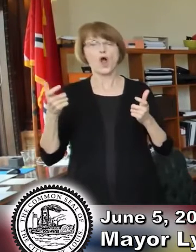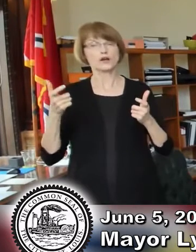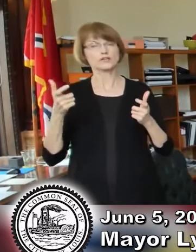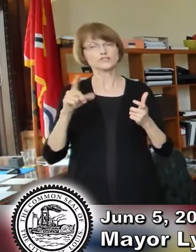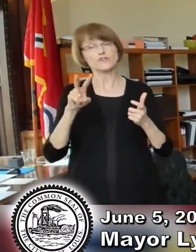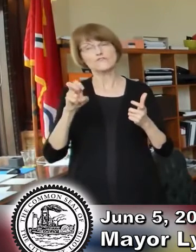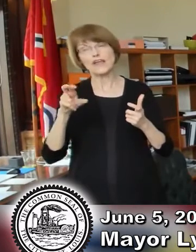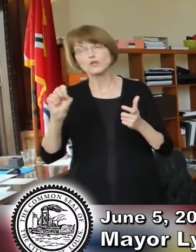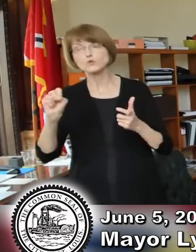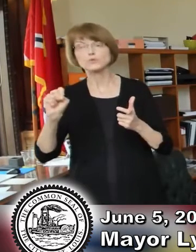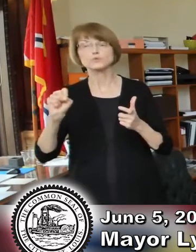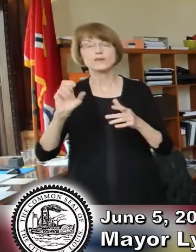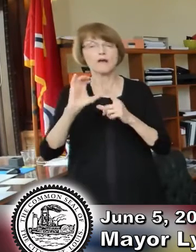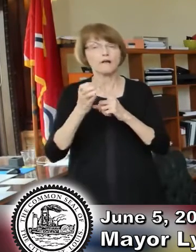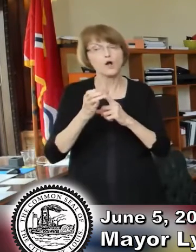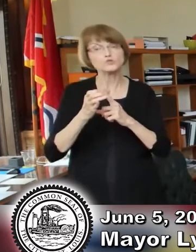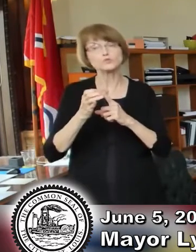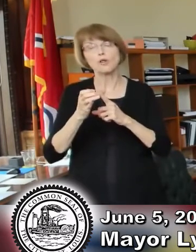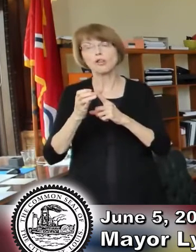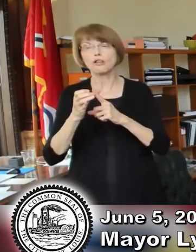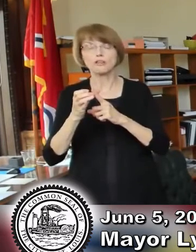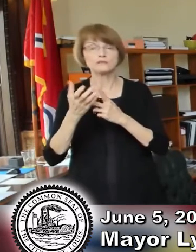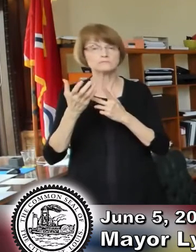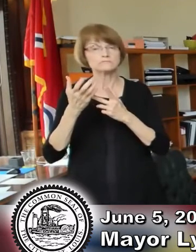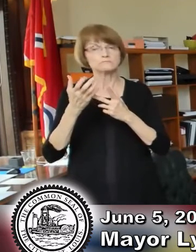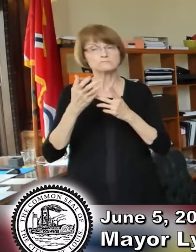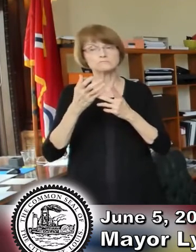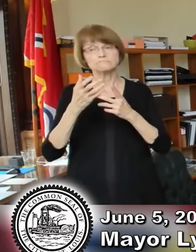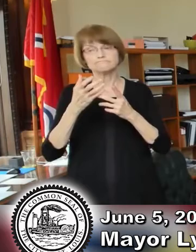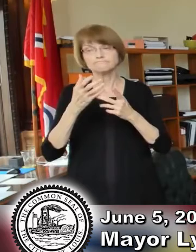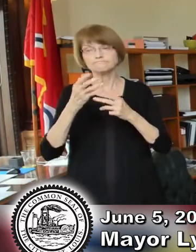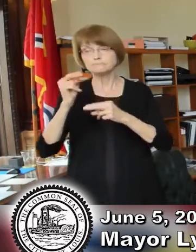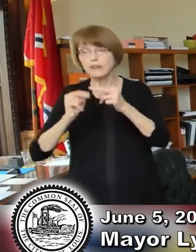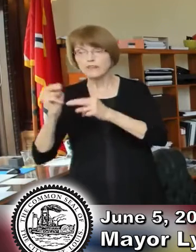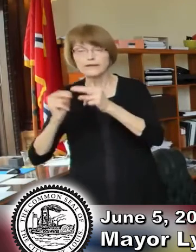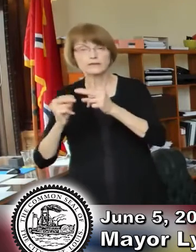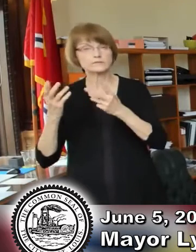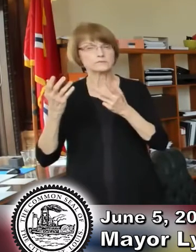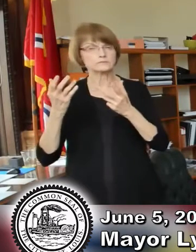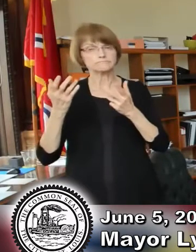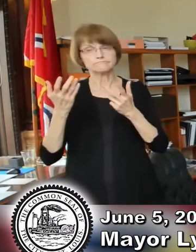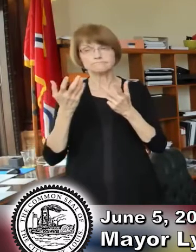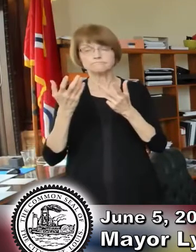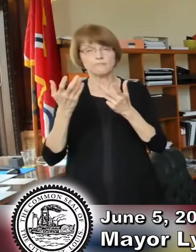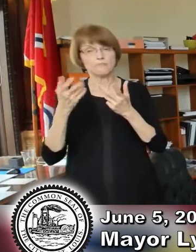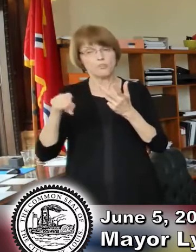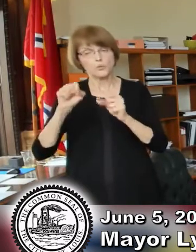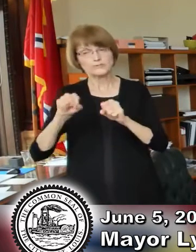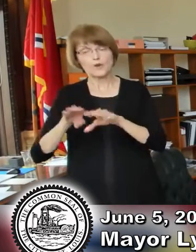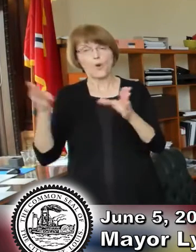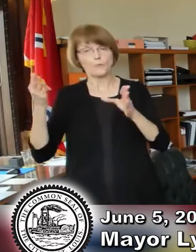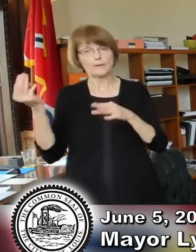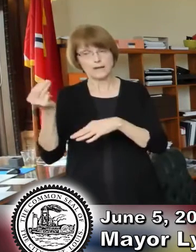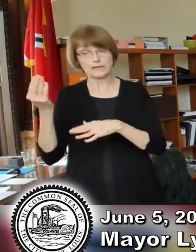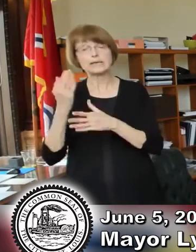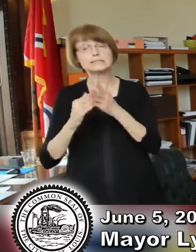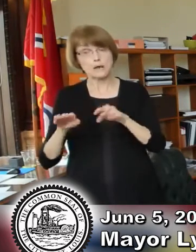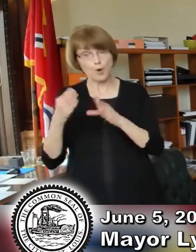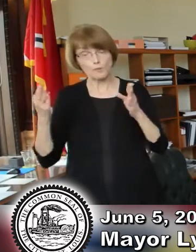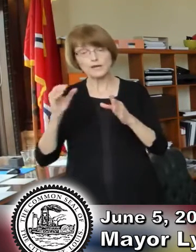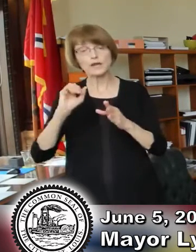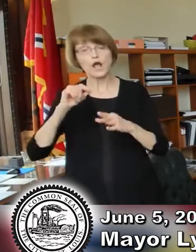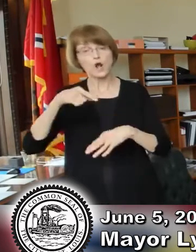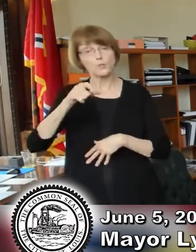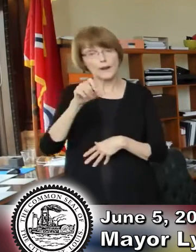venues, cultural institutions can reopen to the public. And some are opening on Monday. The aquarium is